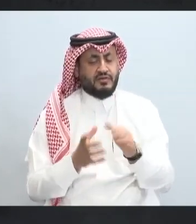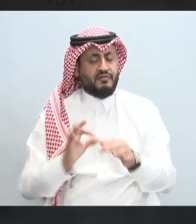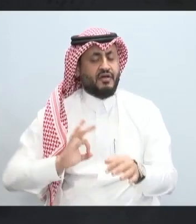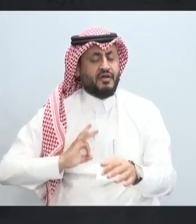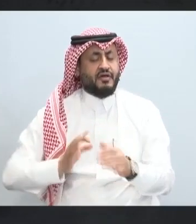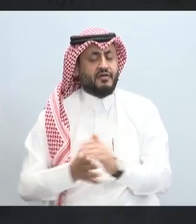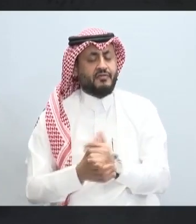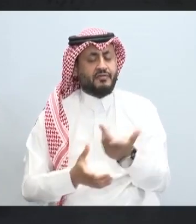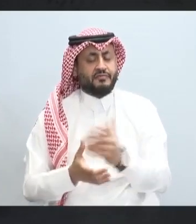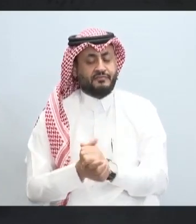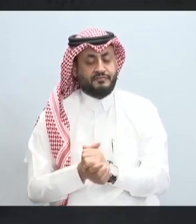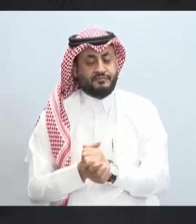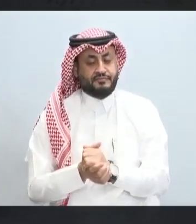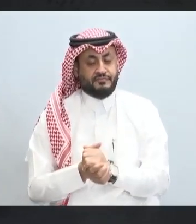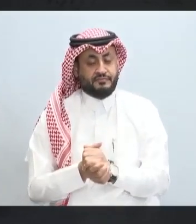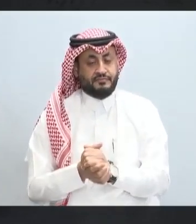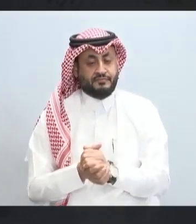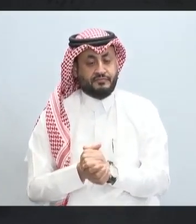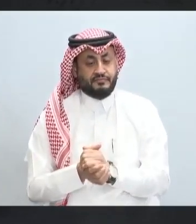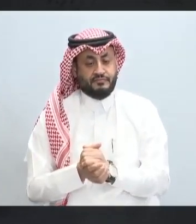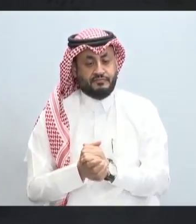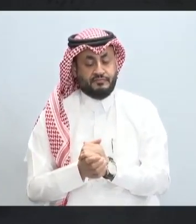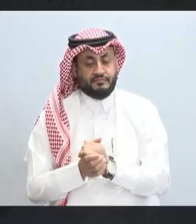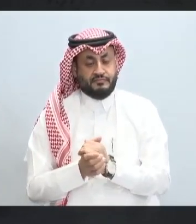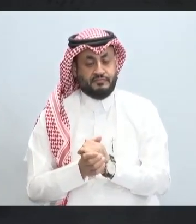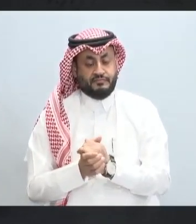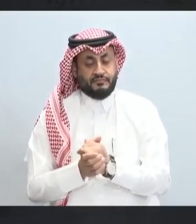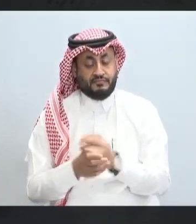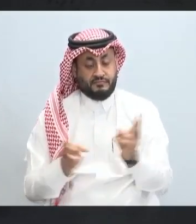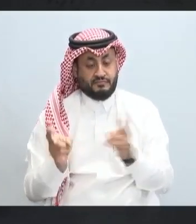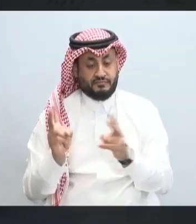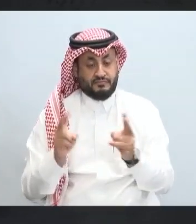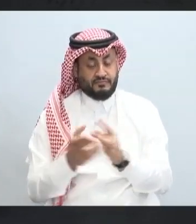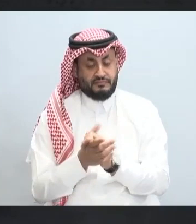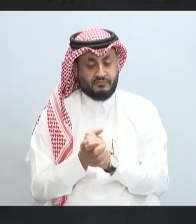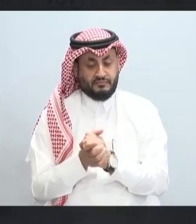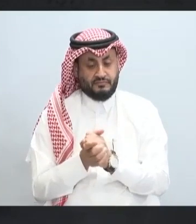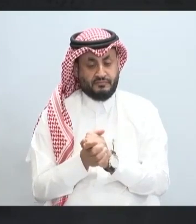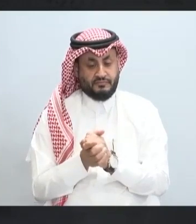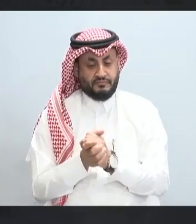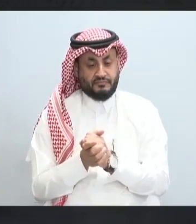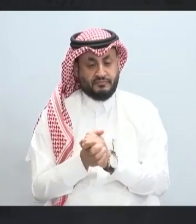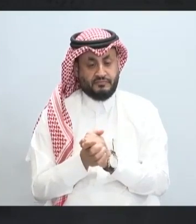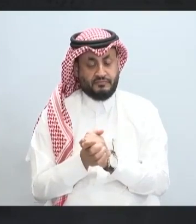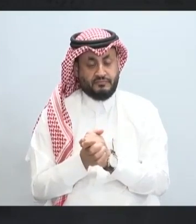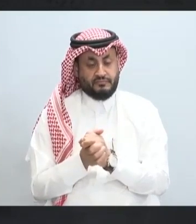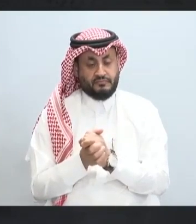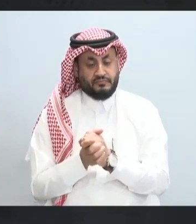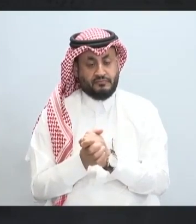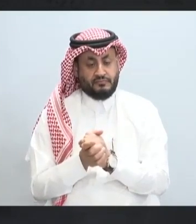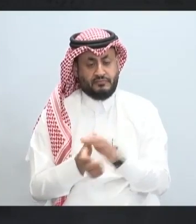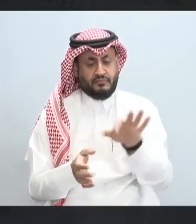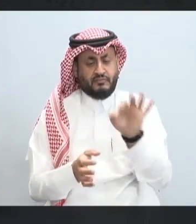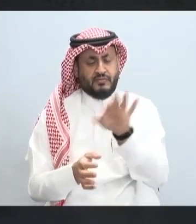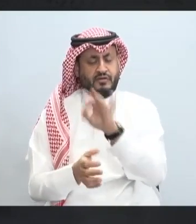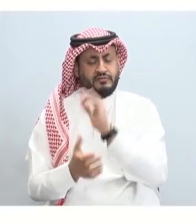that you want. So if you are playing this game with your, or you're practicing this dialogue with a partner, you can